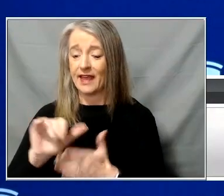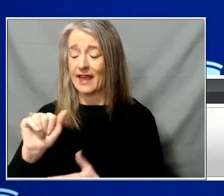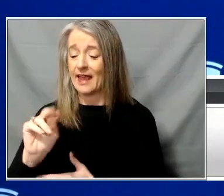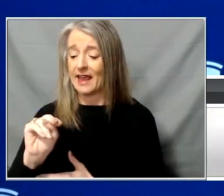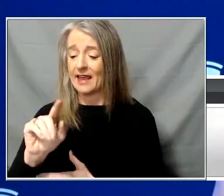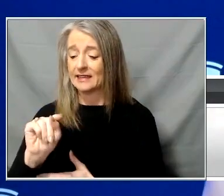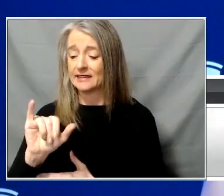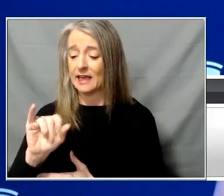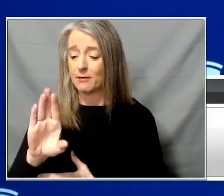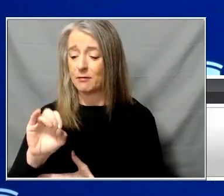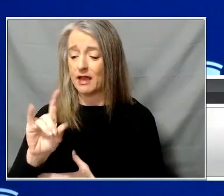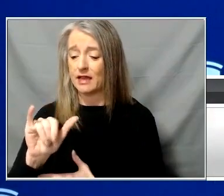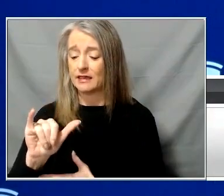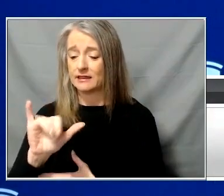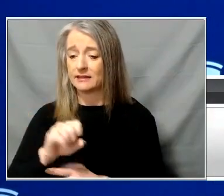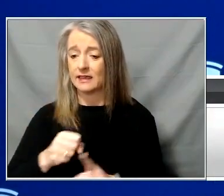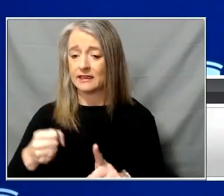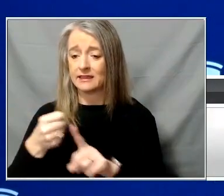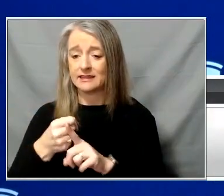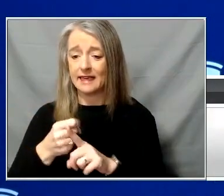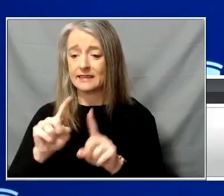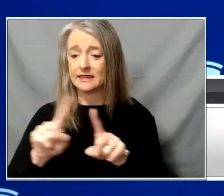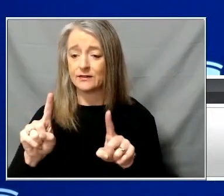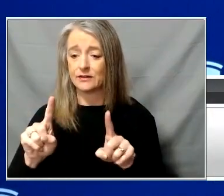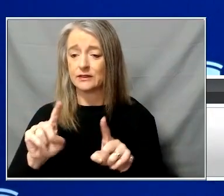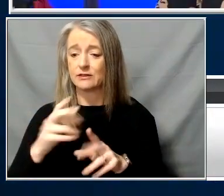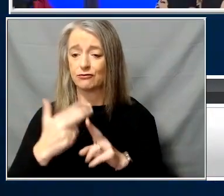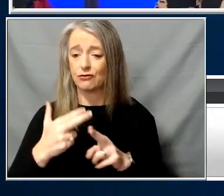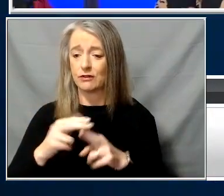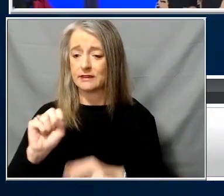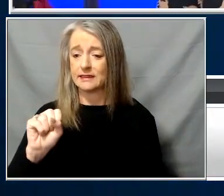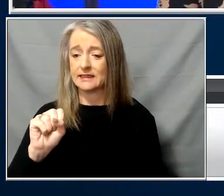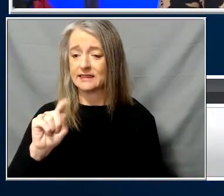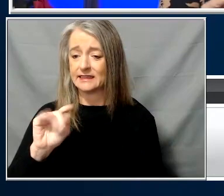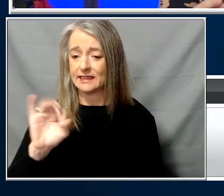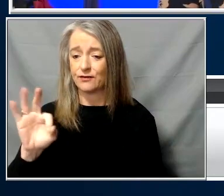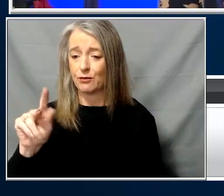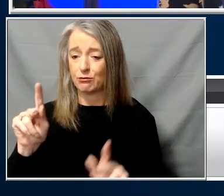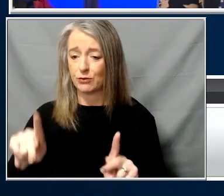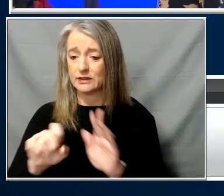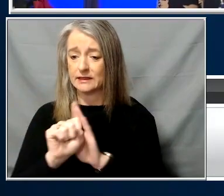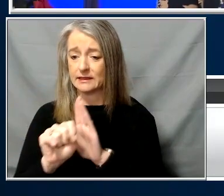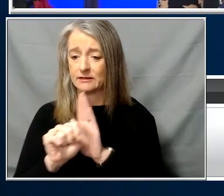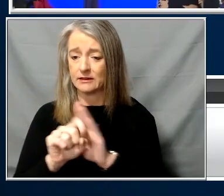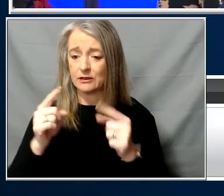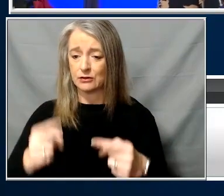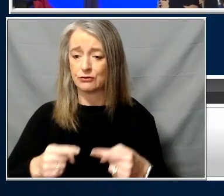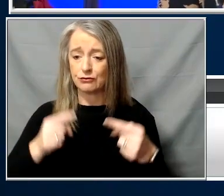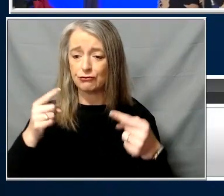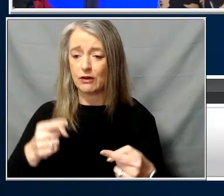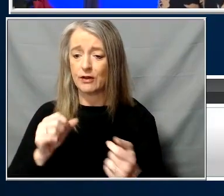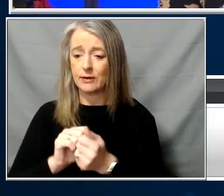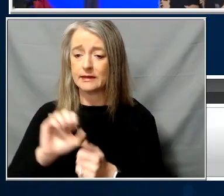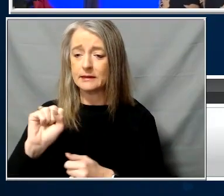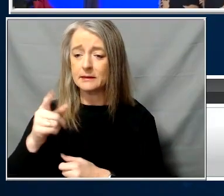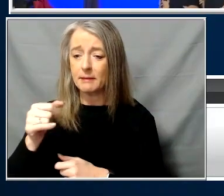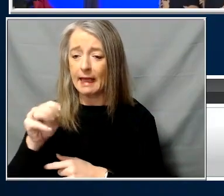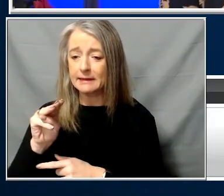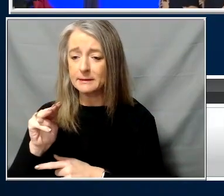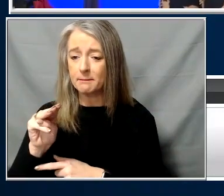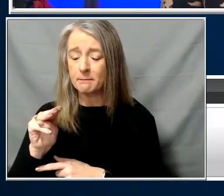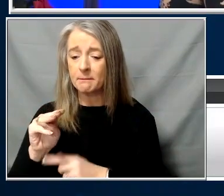a wide variety of symptoms, one of them being stiff person syndrome. So Celine Dion mentioned struggling with spasms. Is that a symptom that we